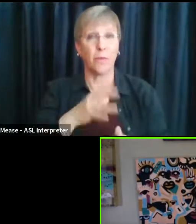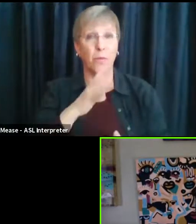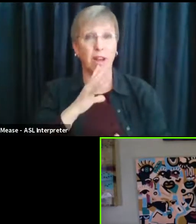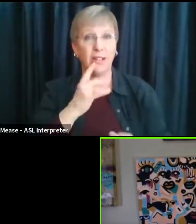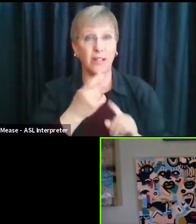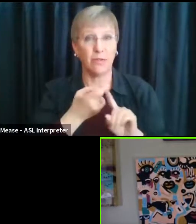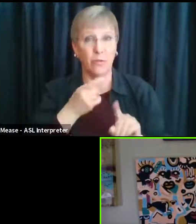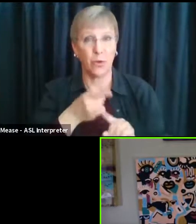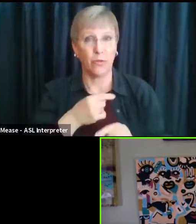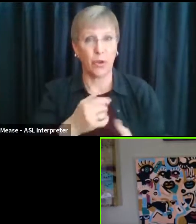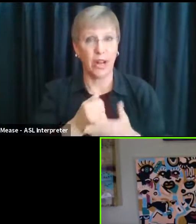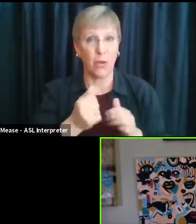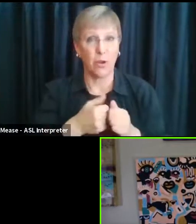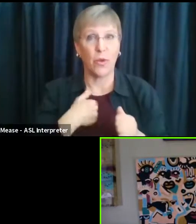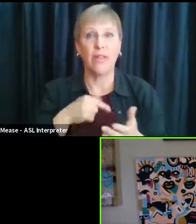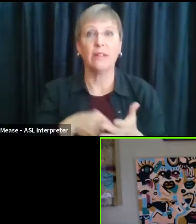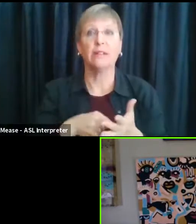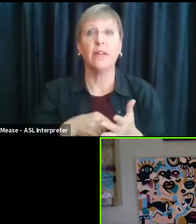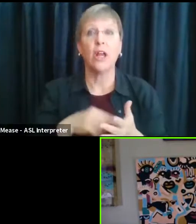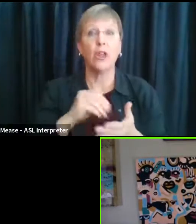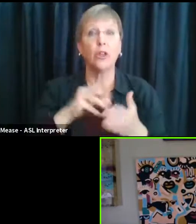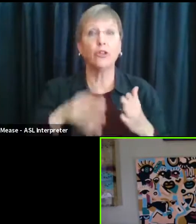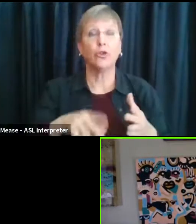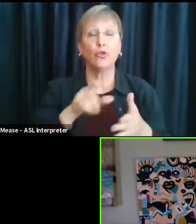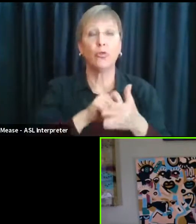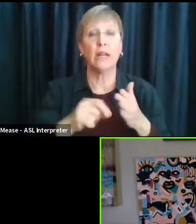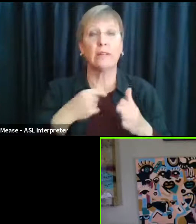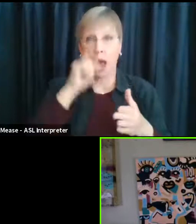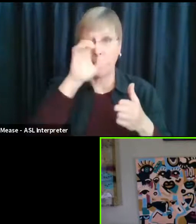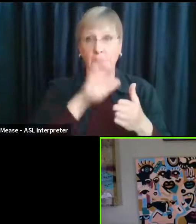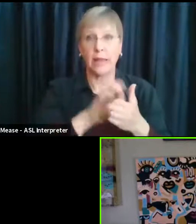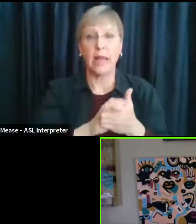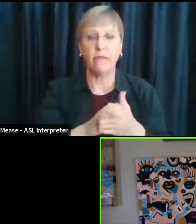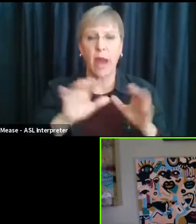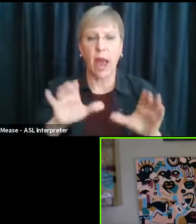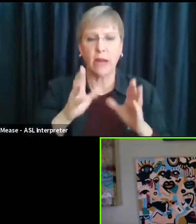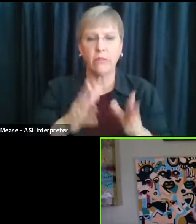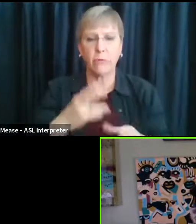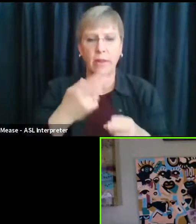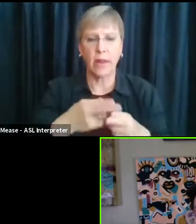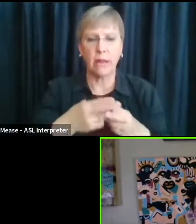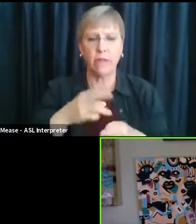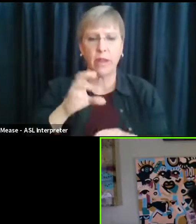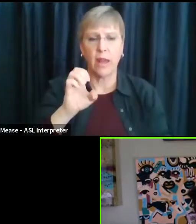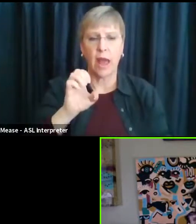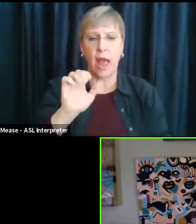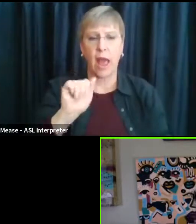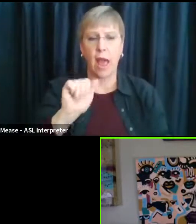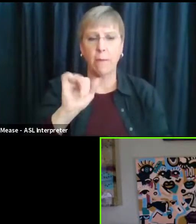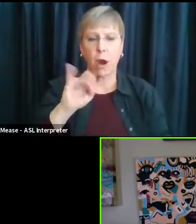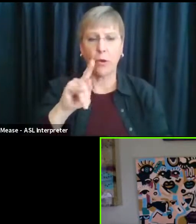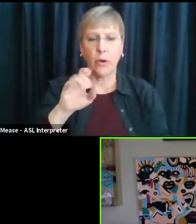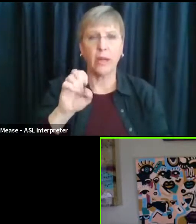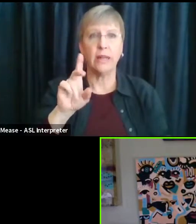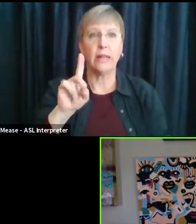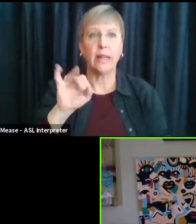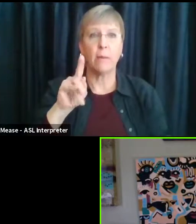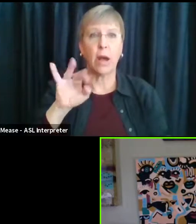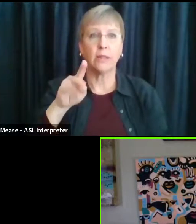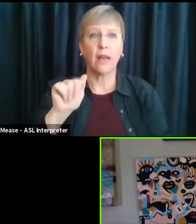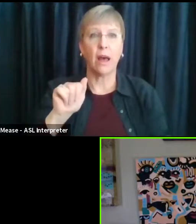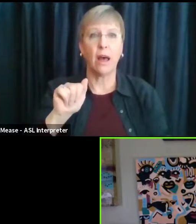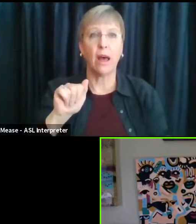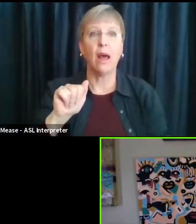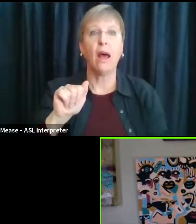you could help me with this. The student writes, I believe there was an activist by the name of Emery Diabanza. I may